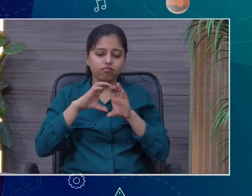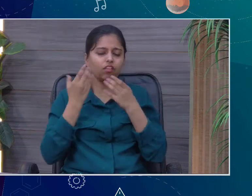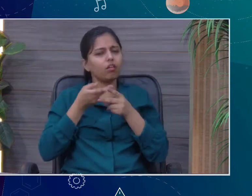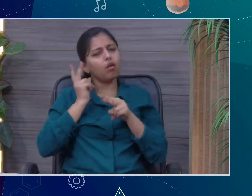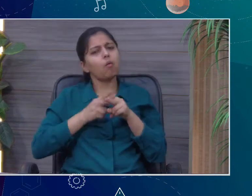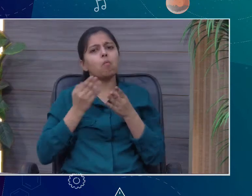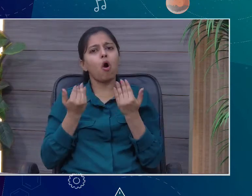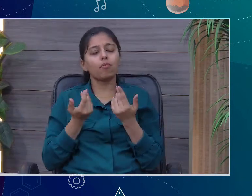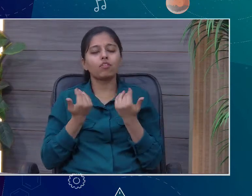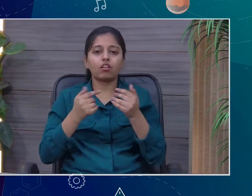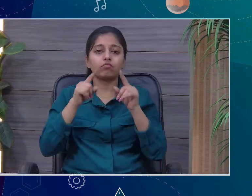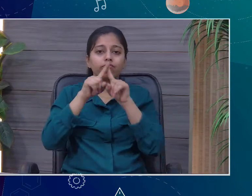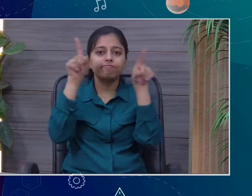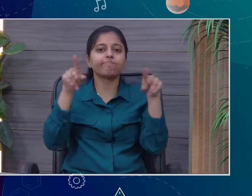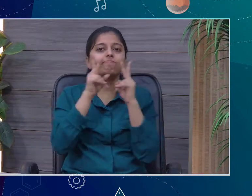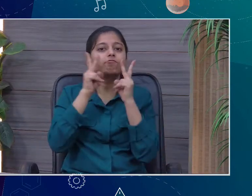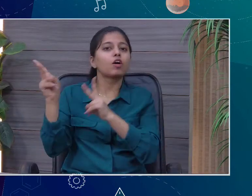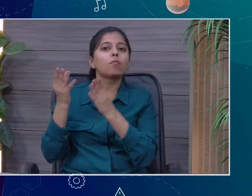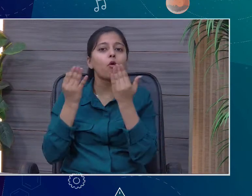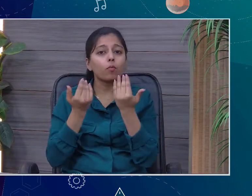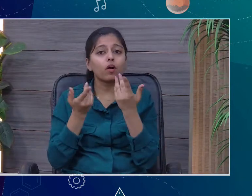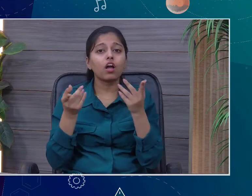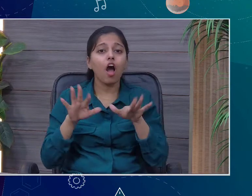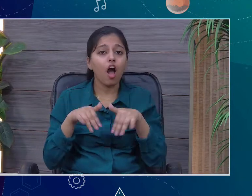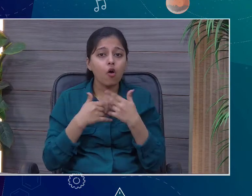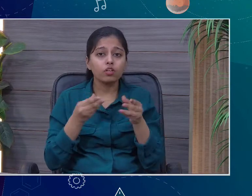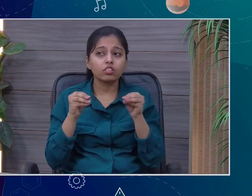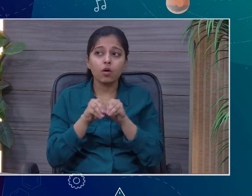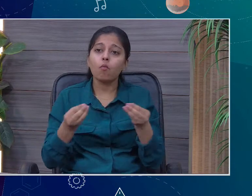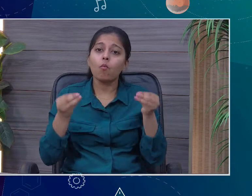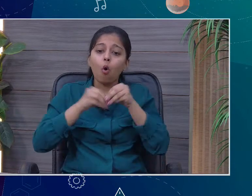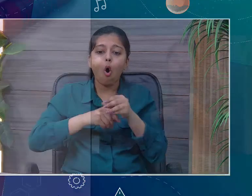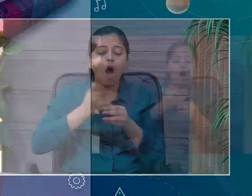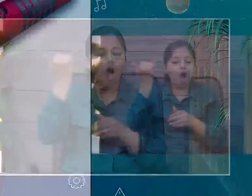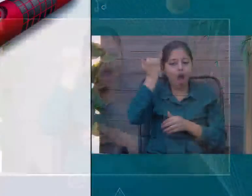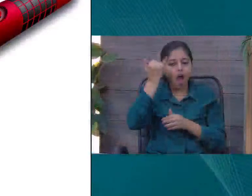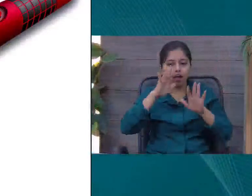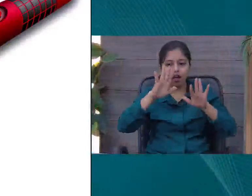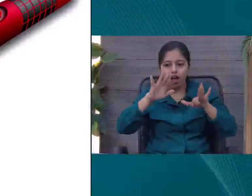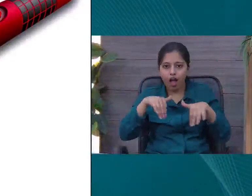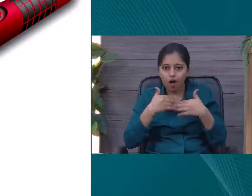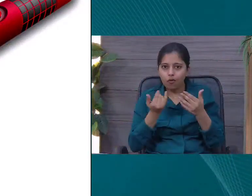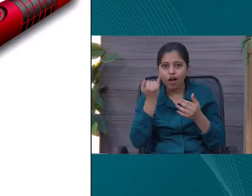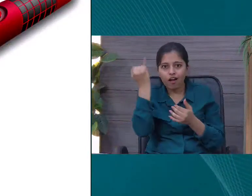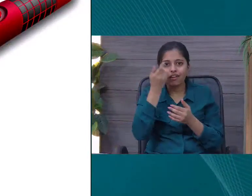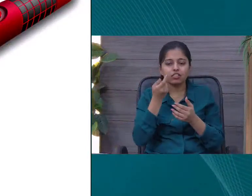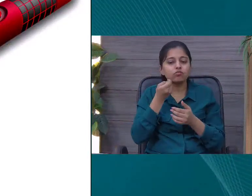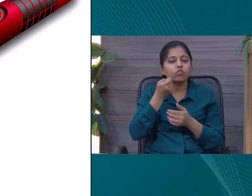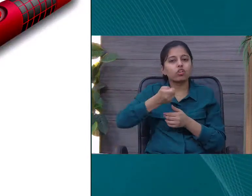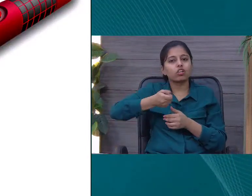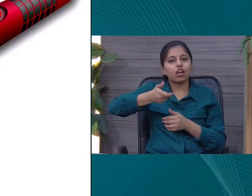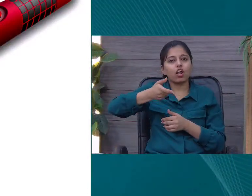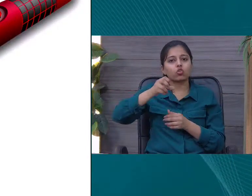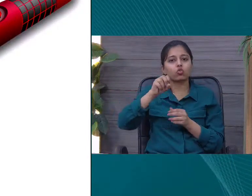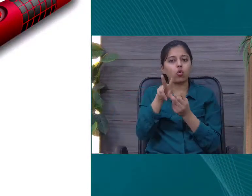on the screen you can see that how we can initiate this in the class, that we can use a torch light. And if we are not